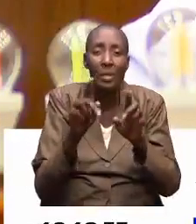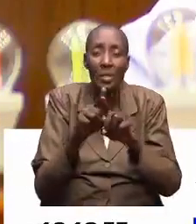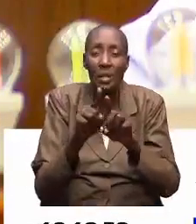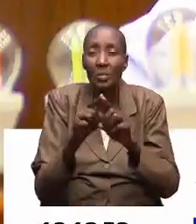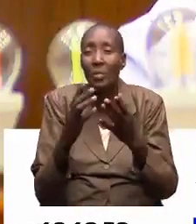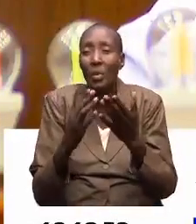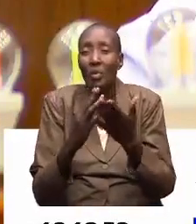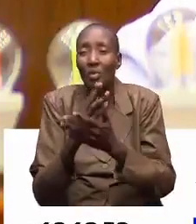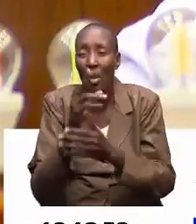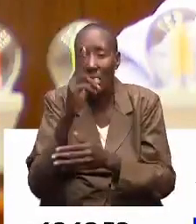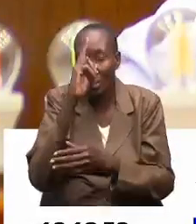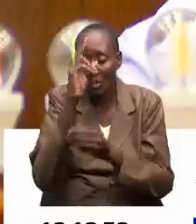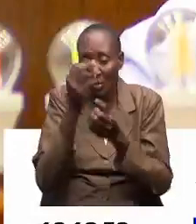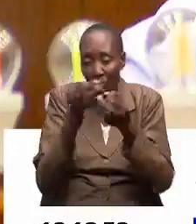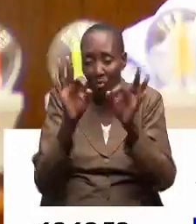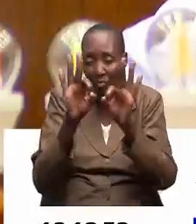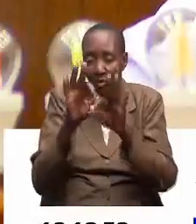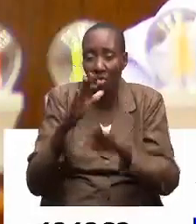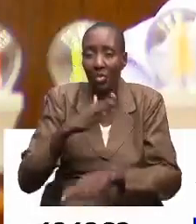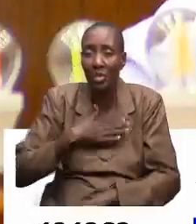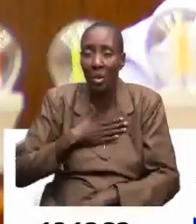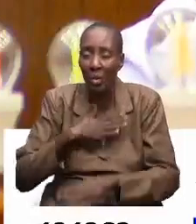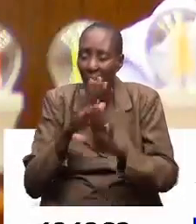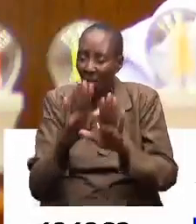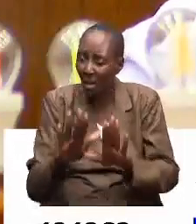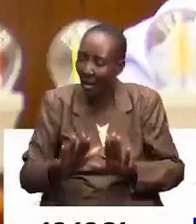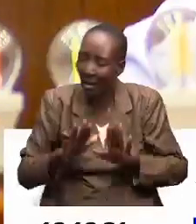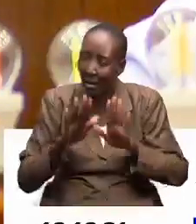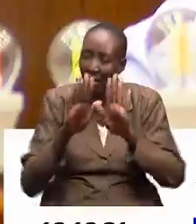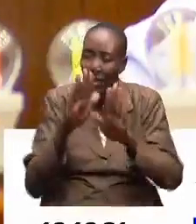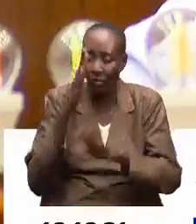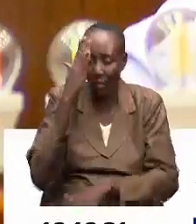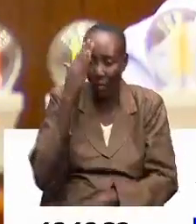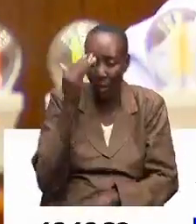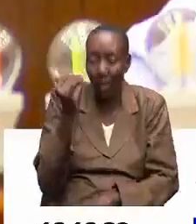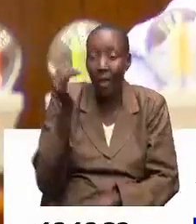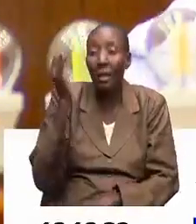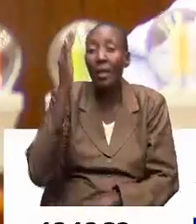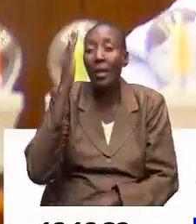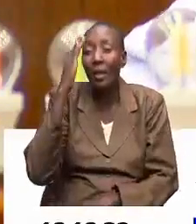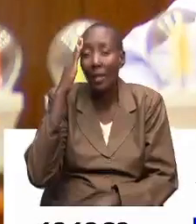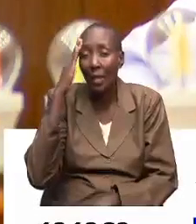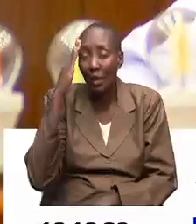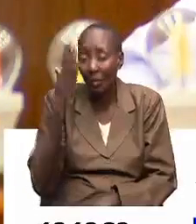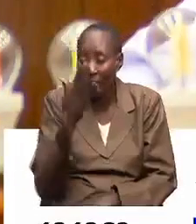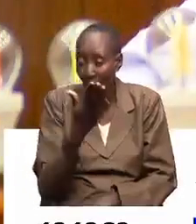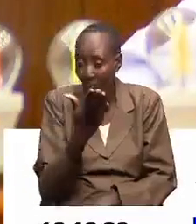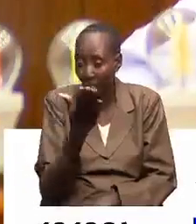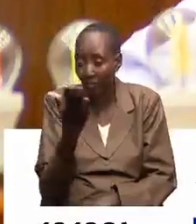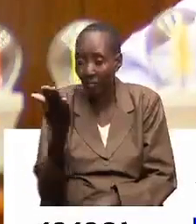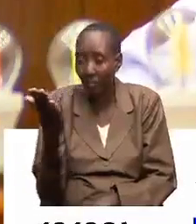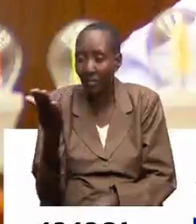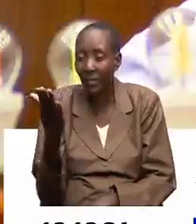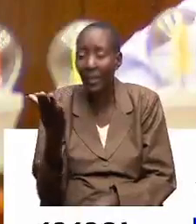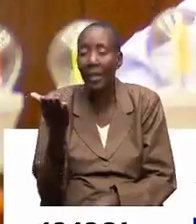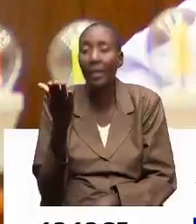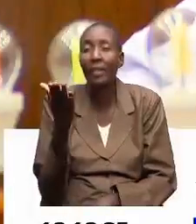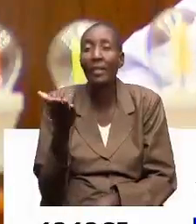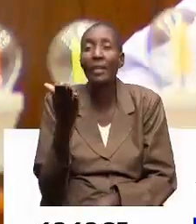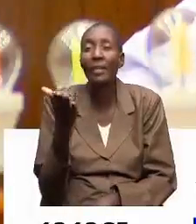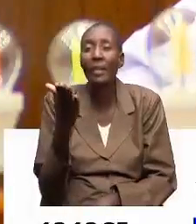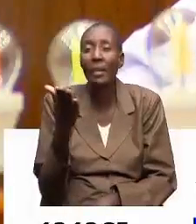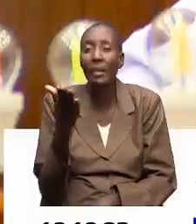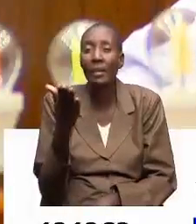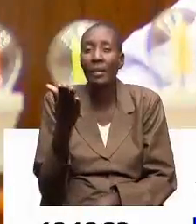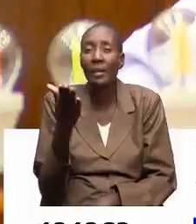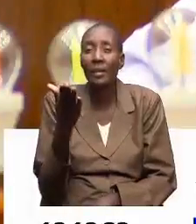ensure that our police officers are careful, since they know that you are at least around the corner, so